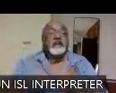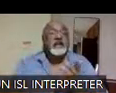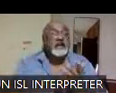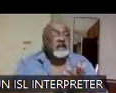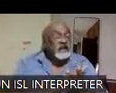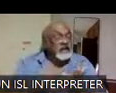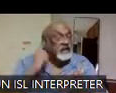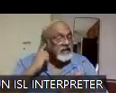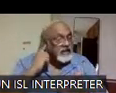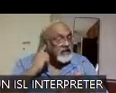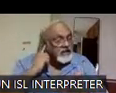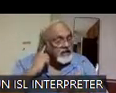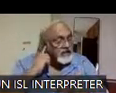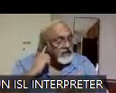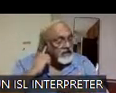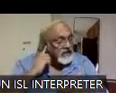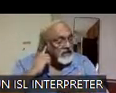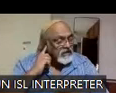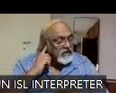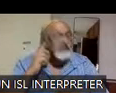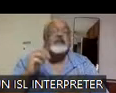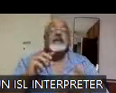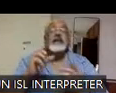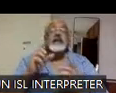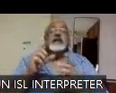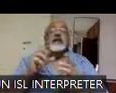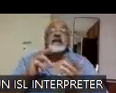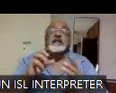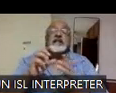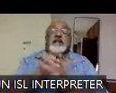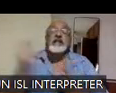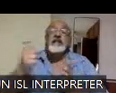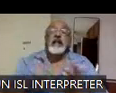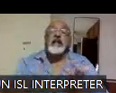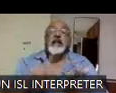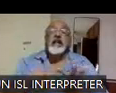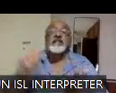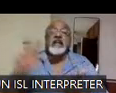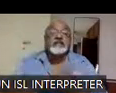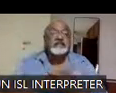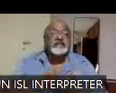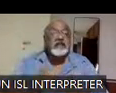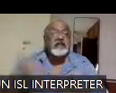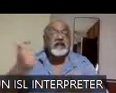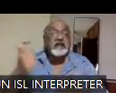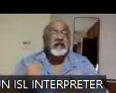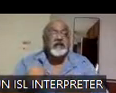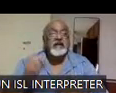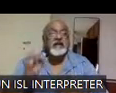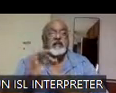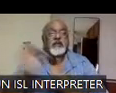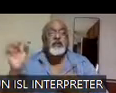Dehradun. Amazing woman. Next to her, a great woman, Poonam Natarajan, whom I called Poonam